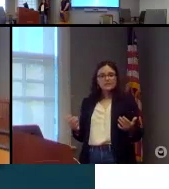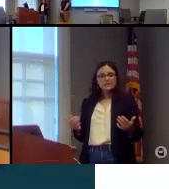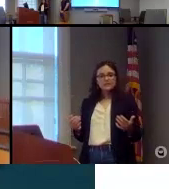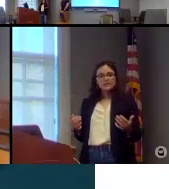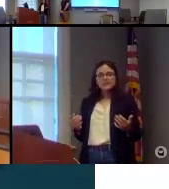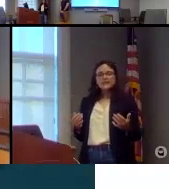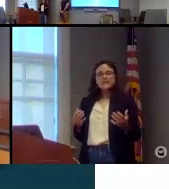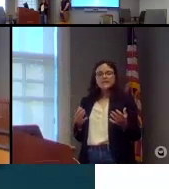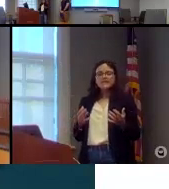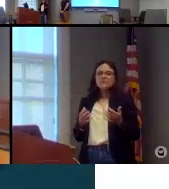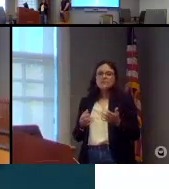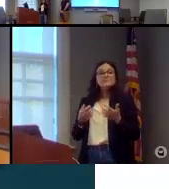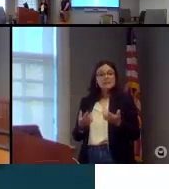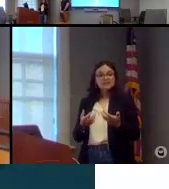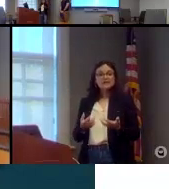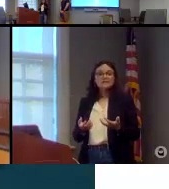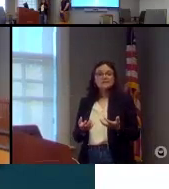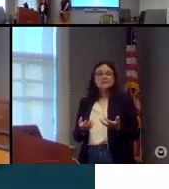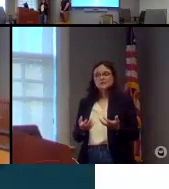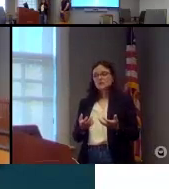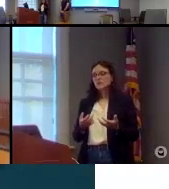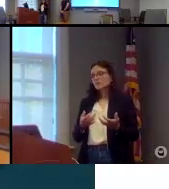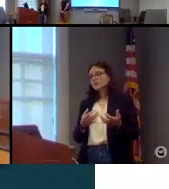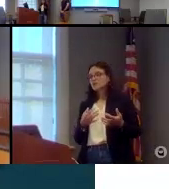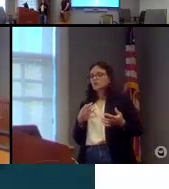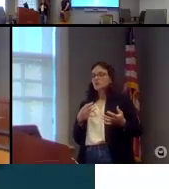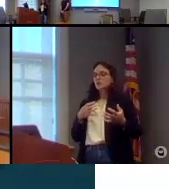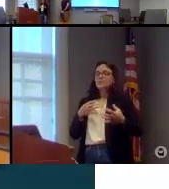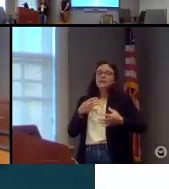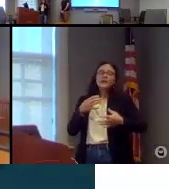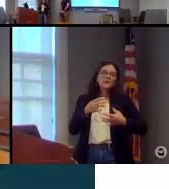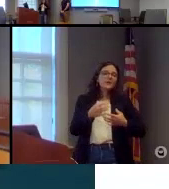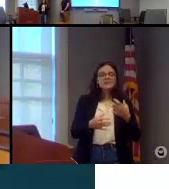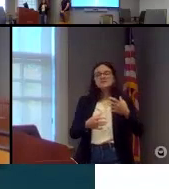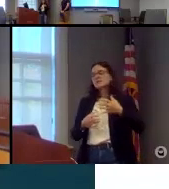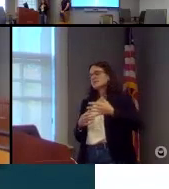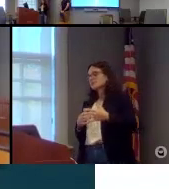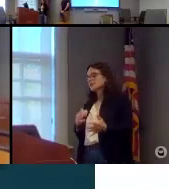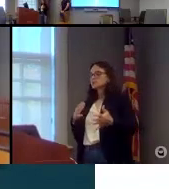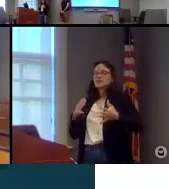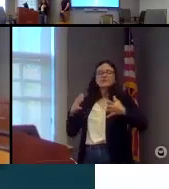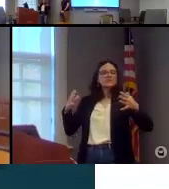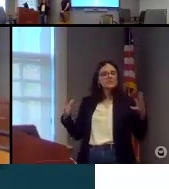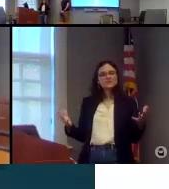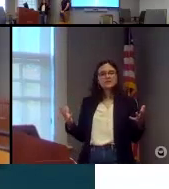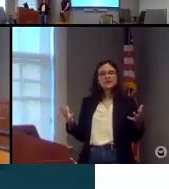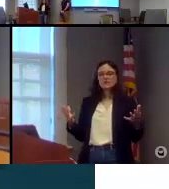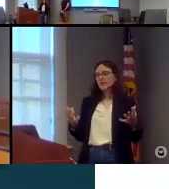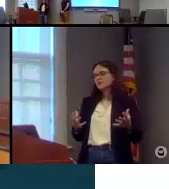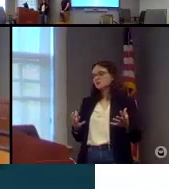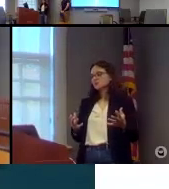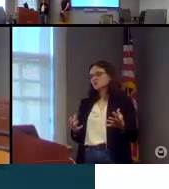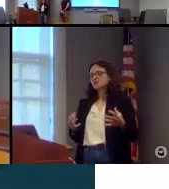implies for us analytically is that this is a really messy conflict. There are multiple overlapping campaigns and stages and a